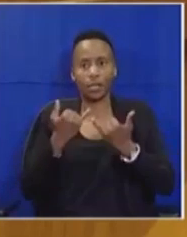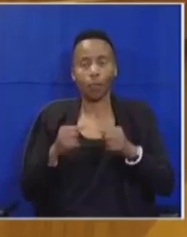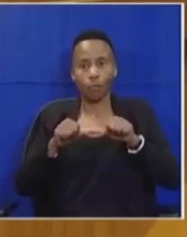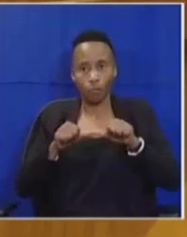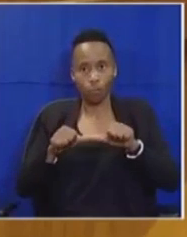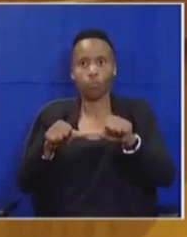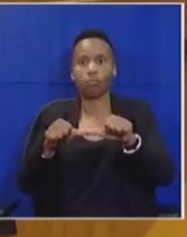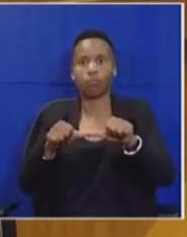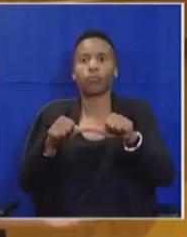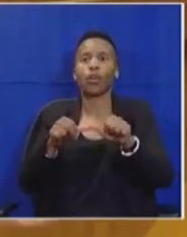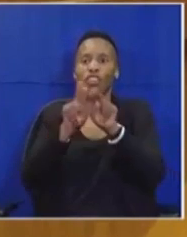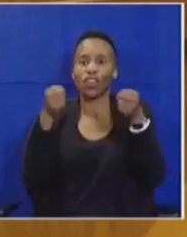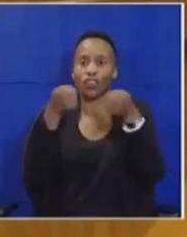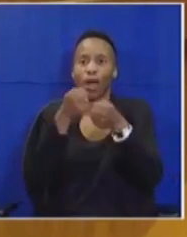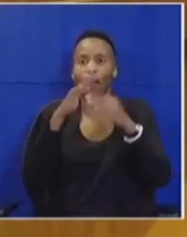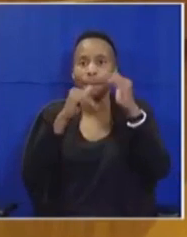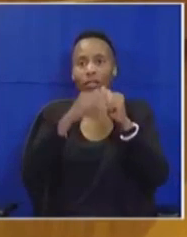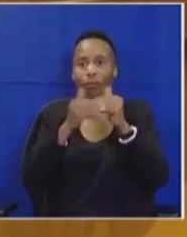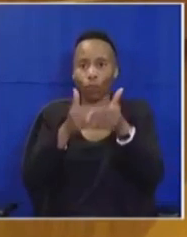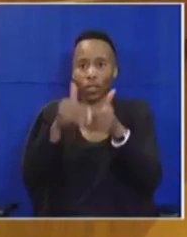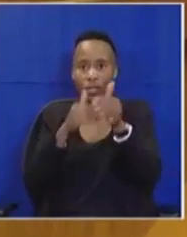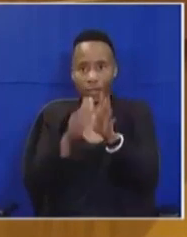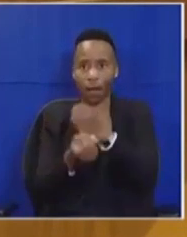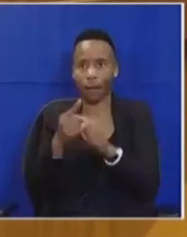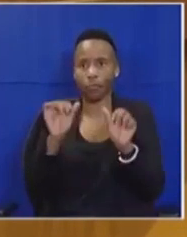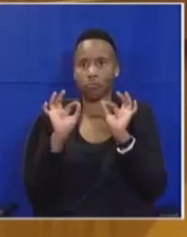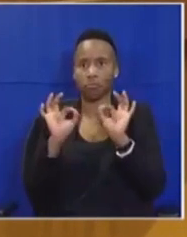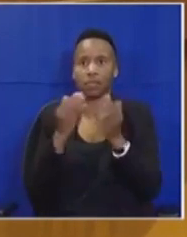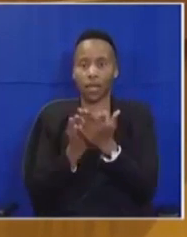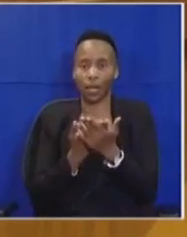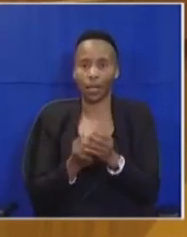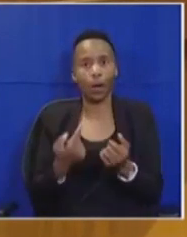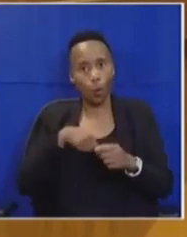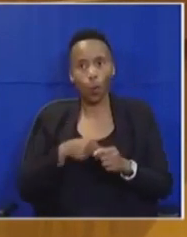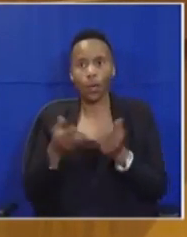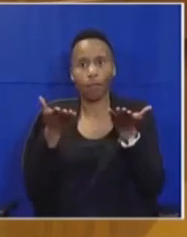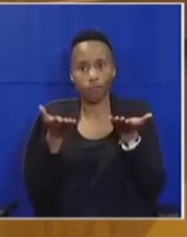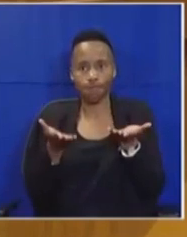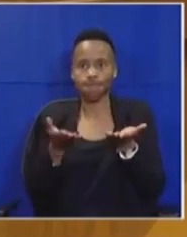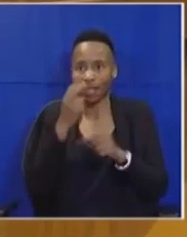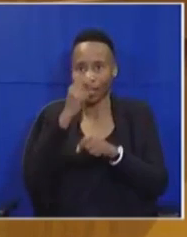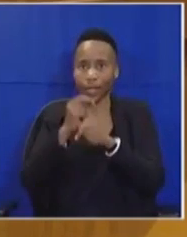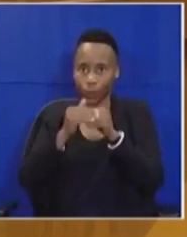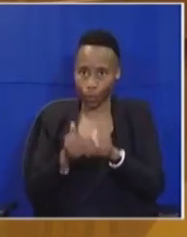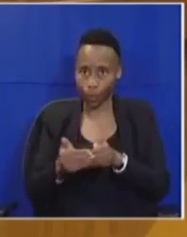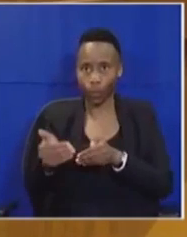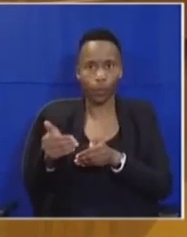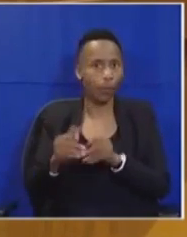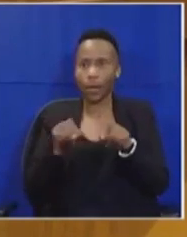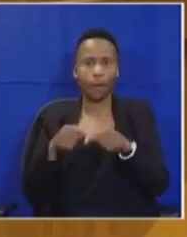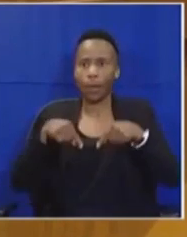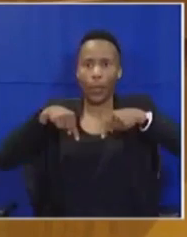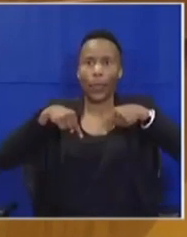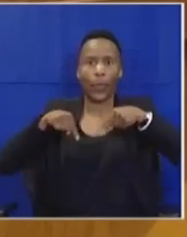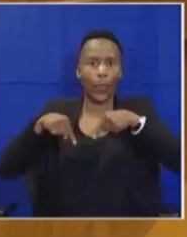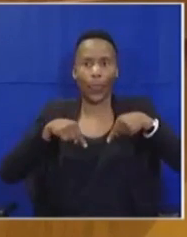processes. So, fellow South Africans, that is where we have to go. We should no longer be afraid